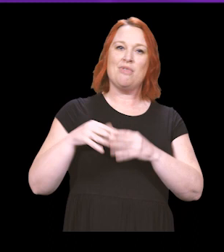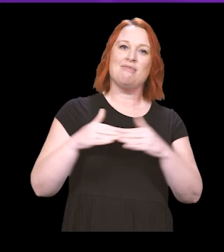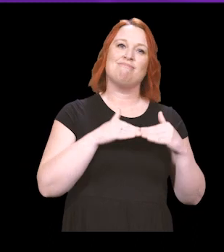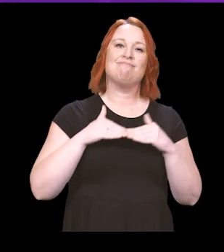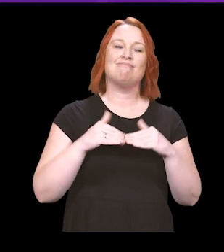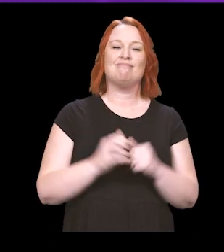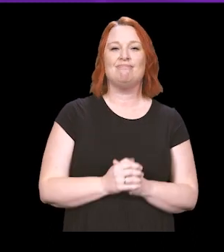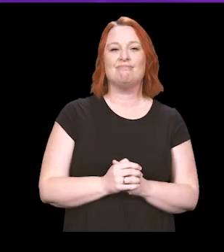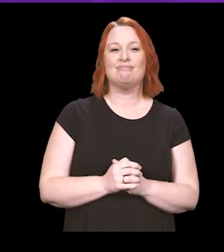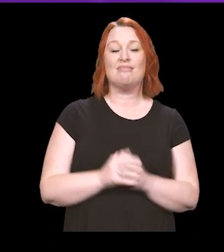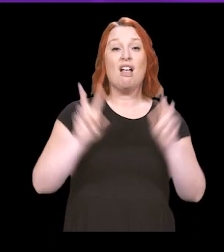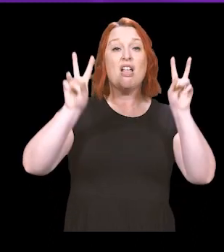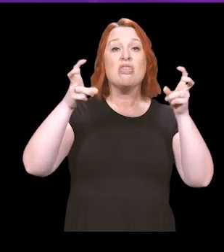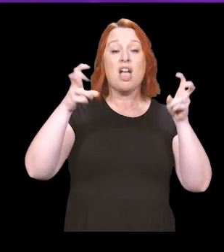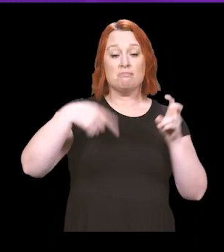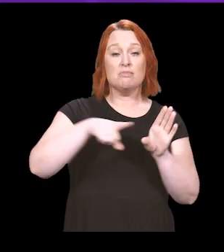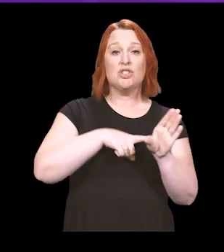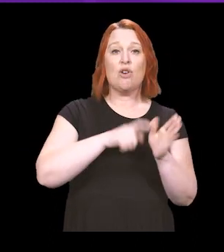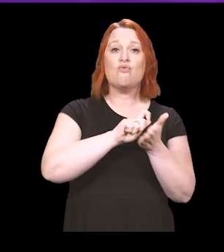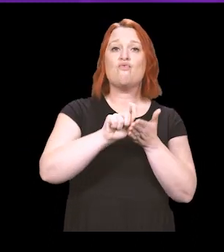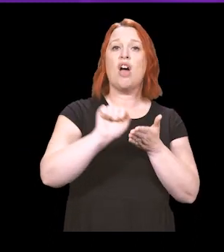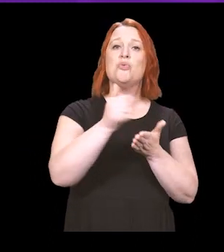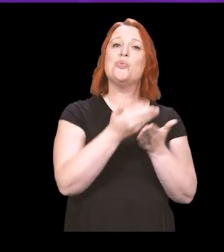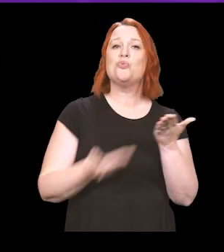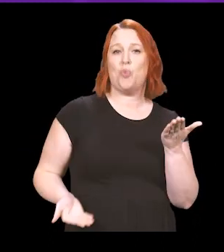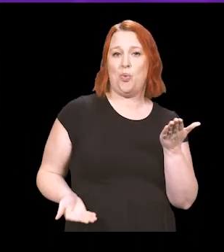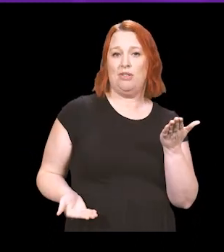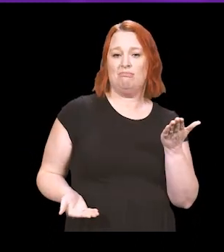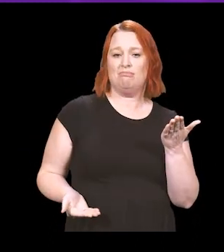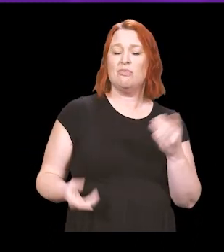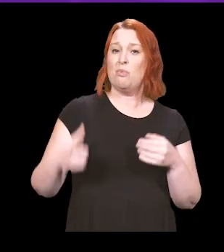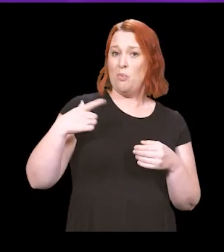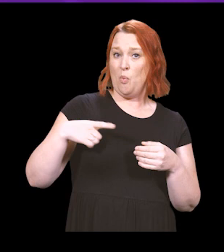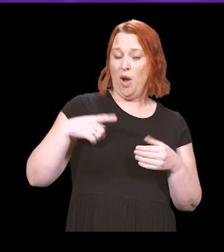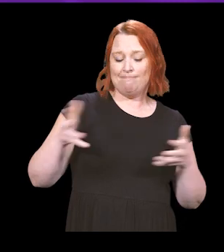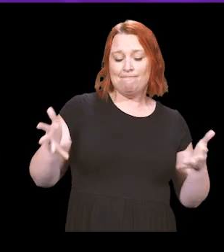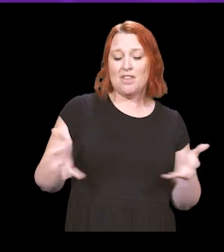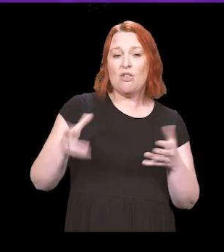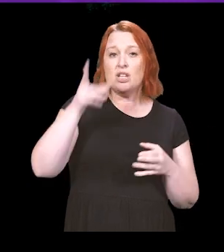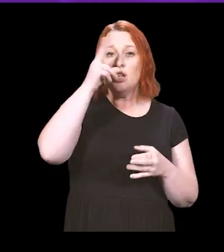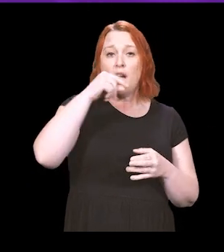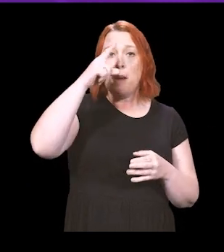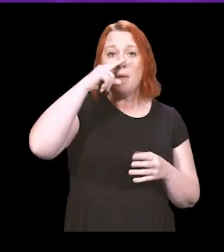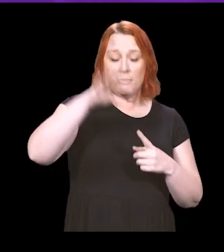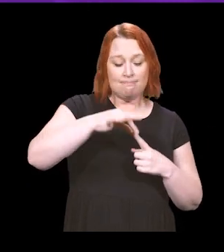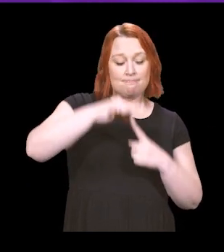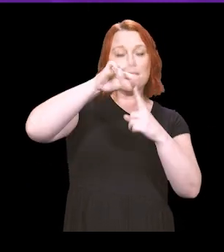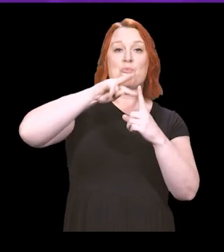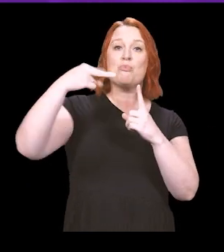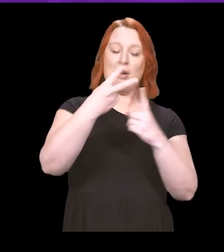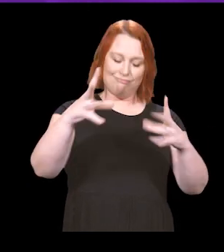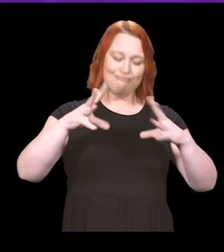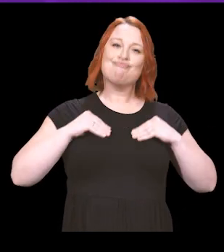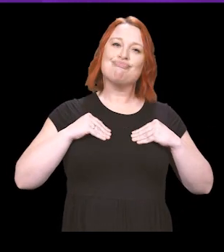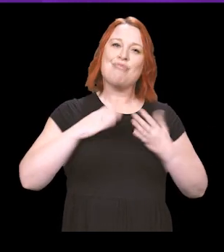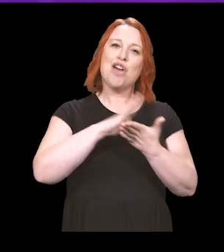together. The theme for 2023 is Write Your Story. This theme hopes to encourage young people to embrace their unique